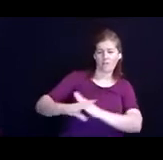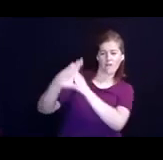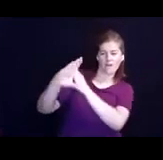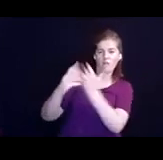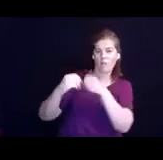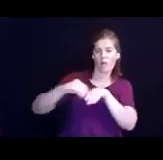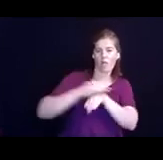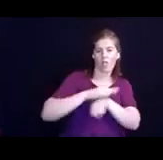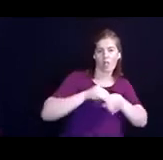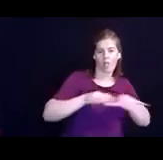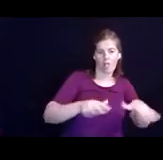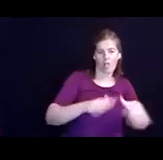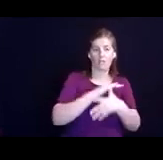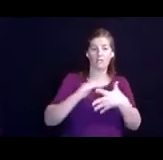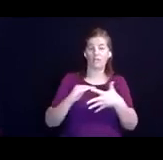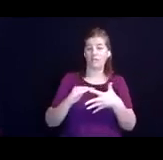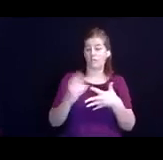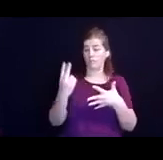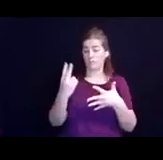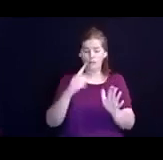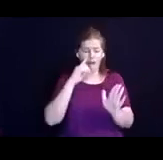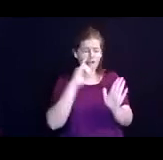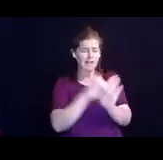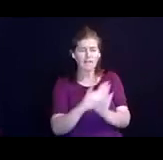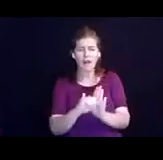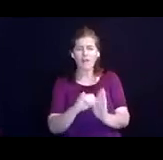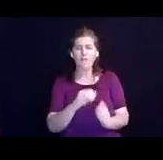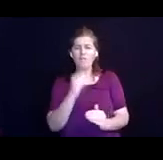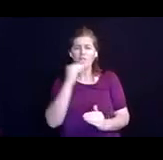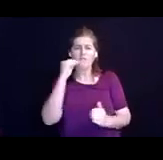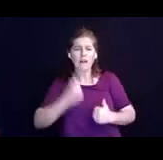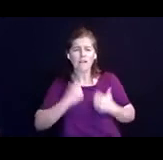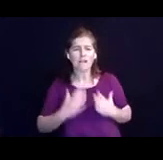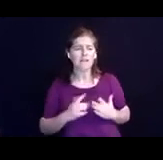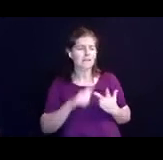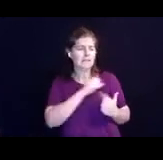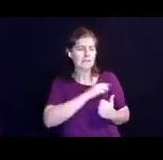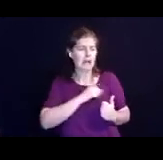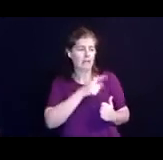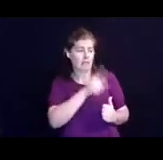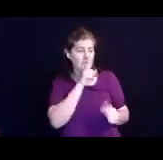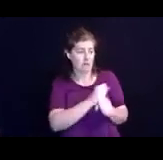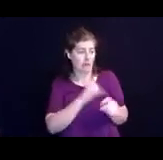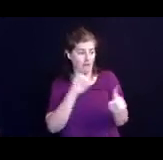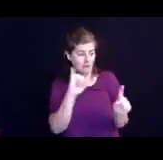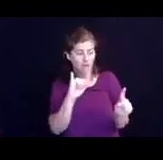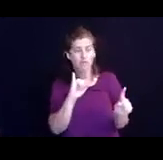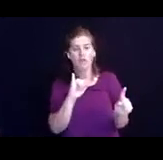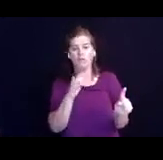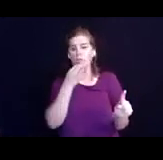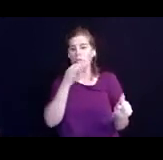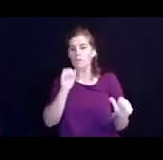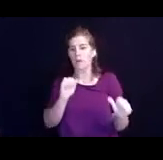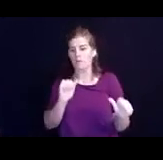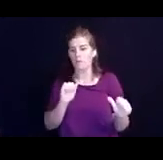first place. 2, identify residents and staff who have been infected by the virus as soon as we possibly can to,